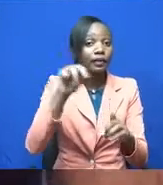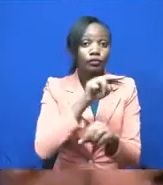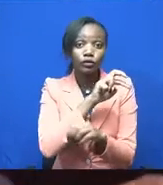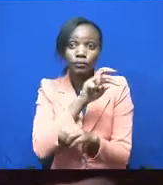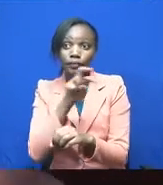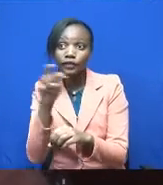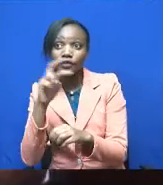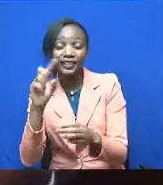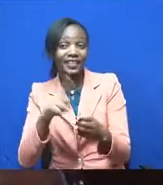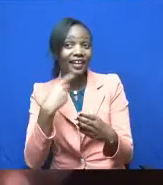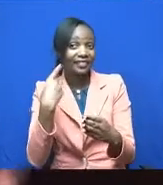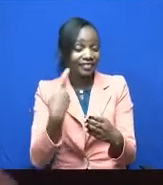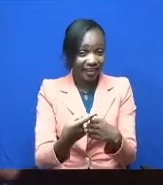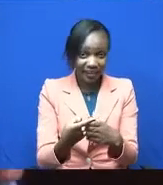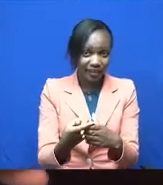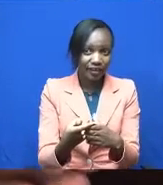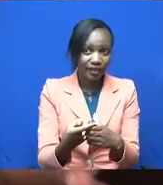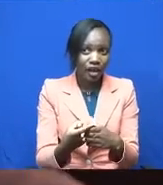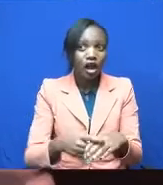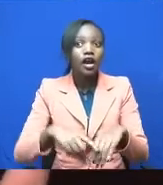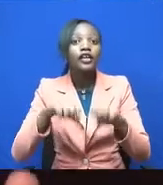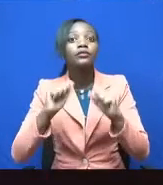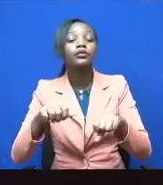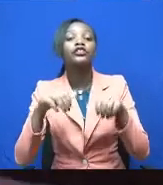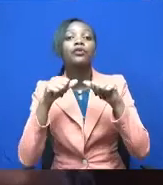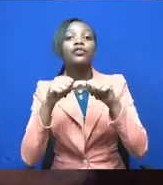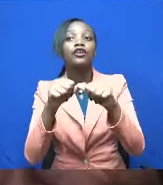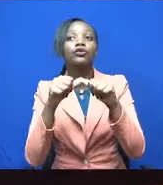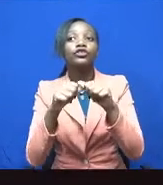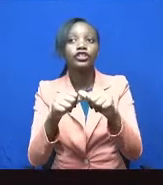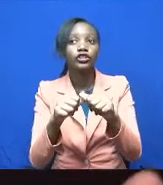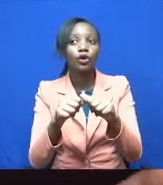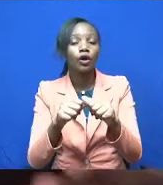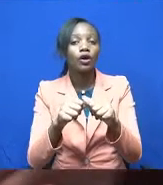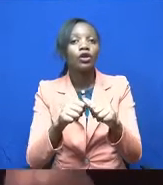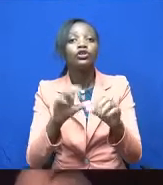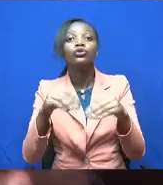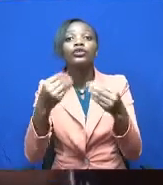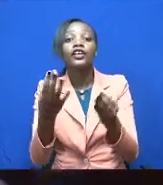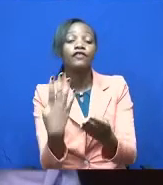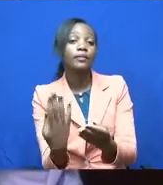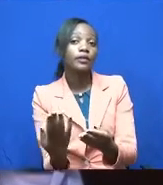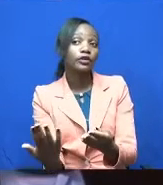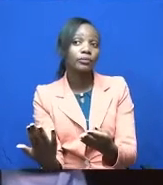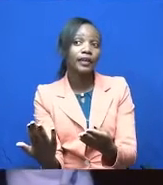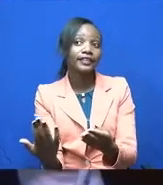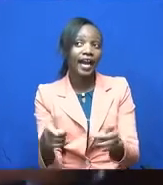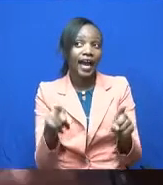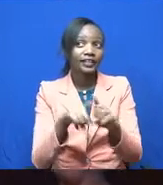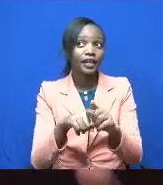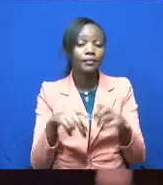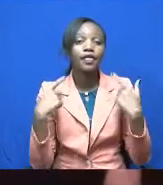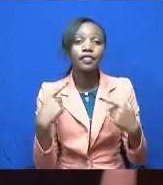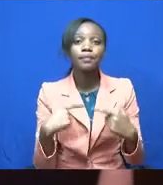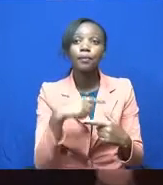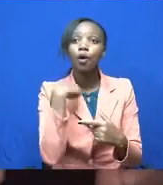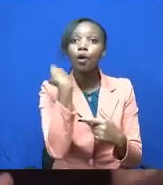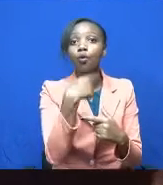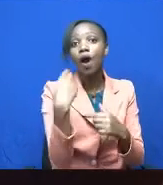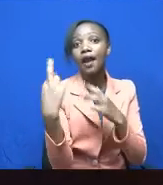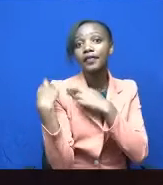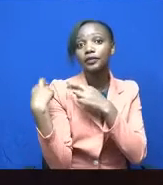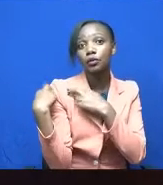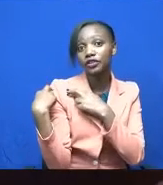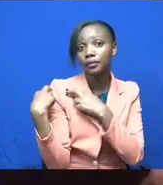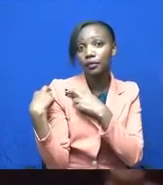it demarcated. Then from there now they can proceed now to land registrar and submit their documents and the persons who will hold the land in